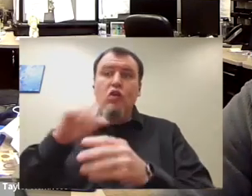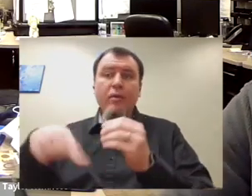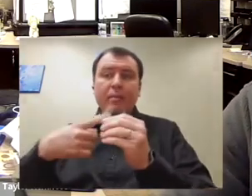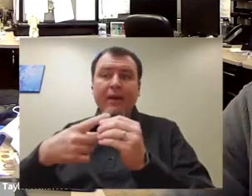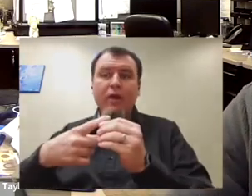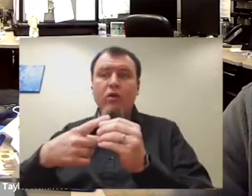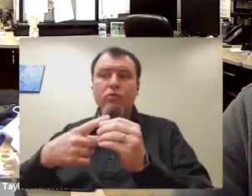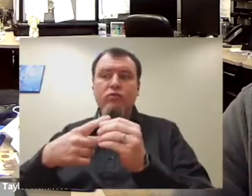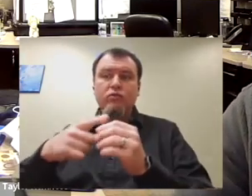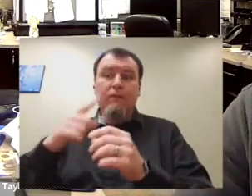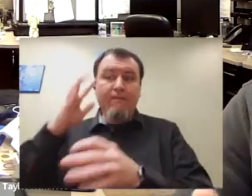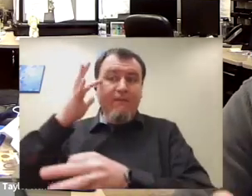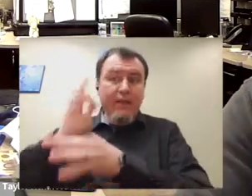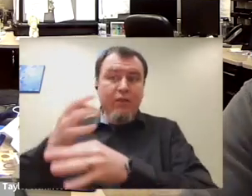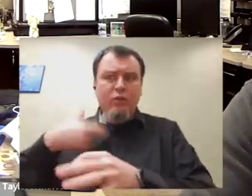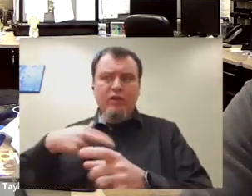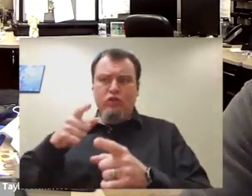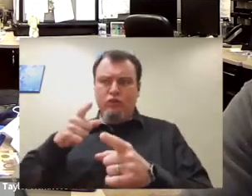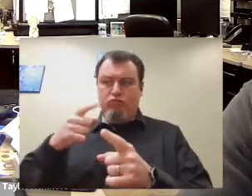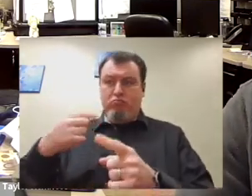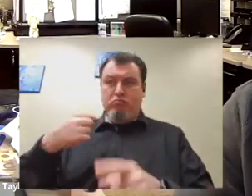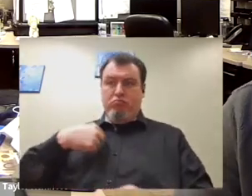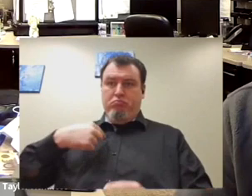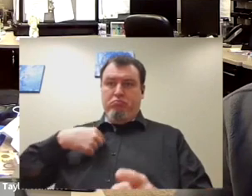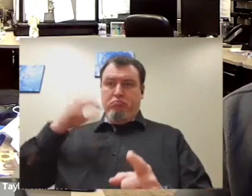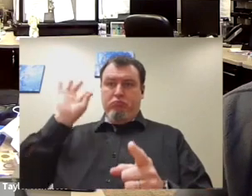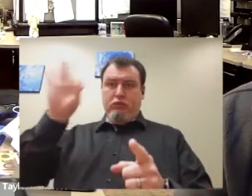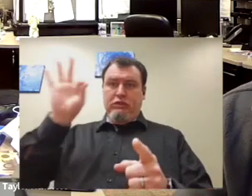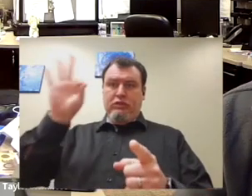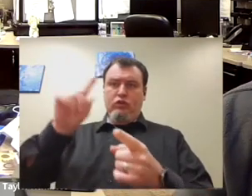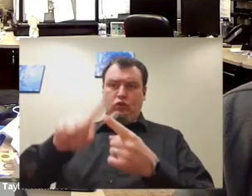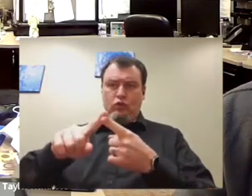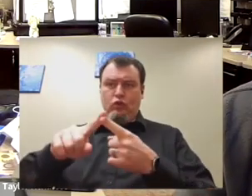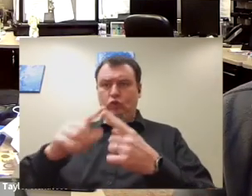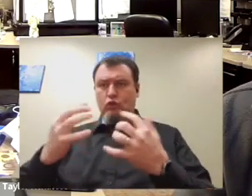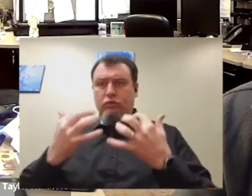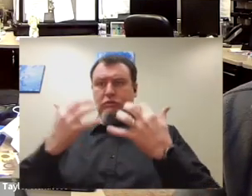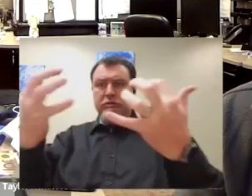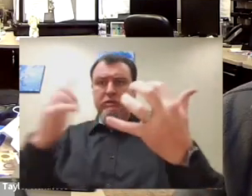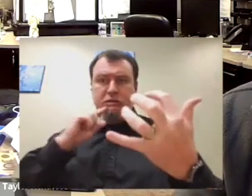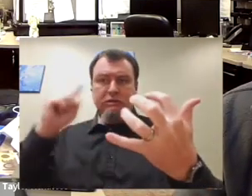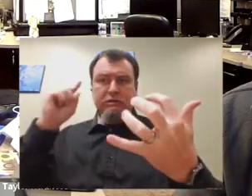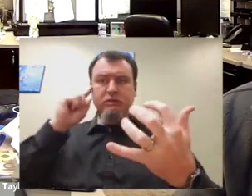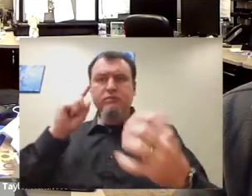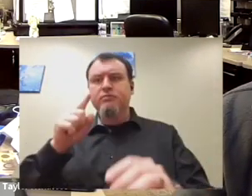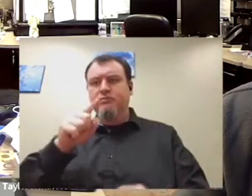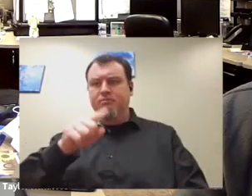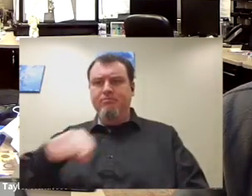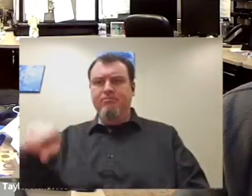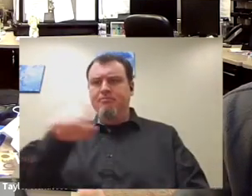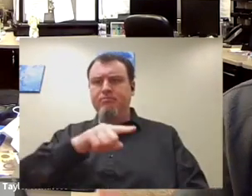about faith or religion? In your case, you're preaching to a deaf congregation.